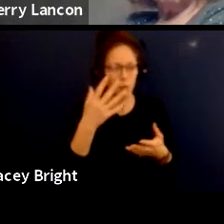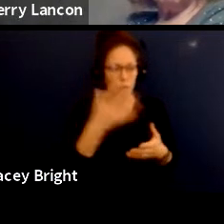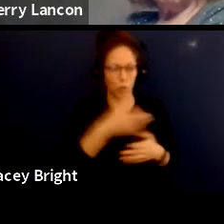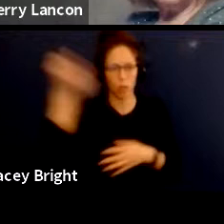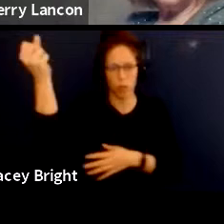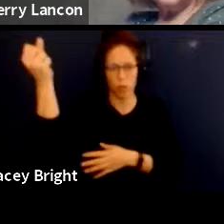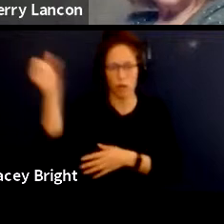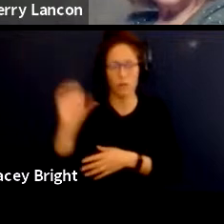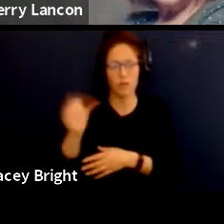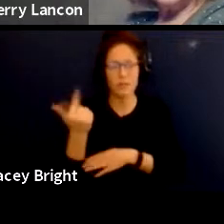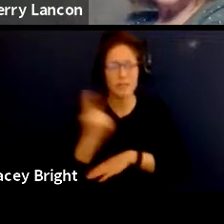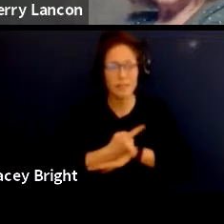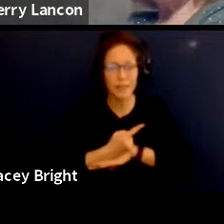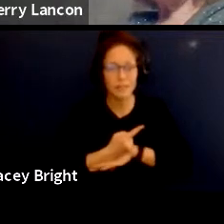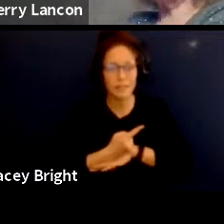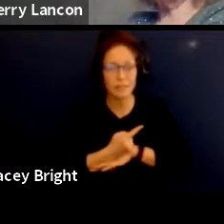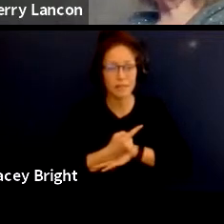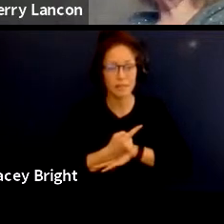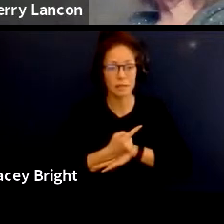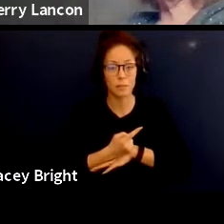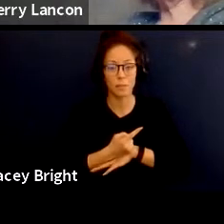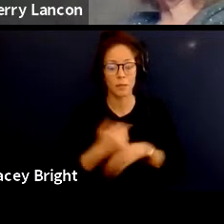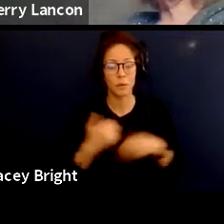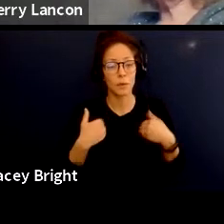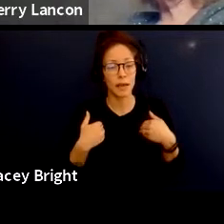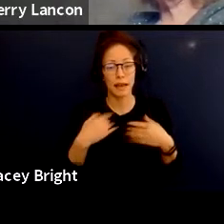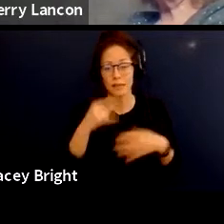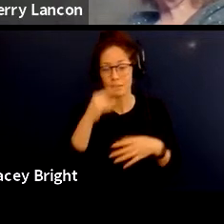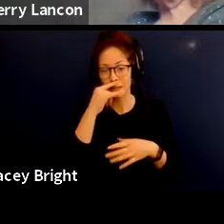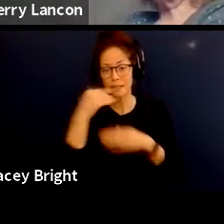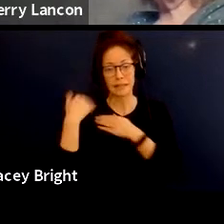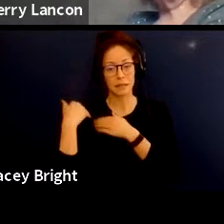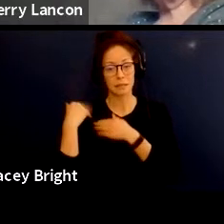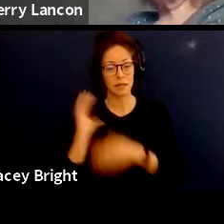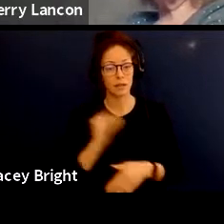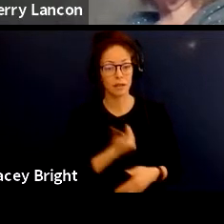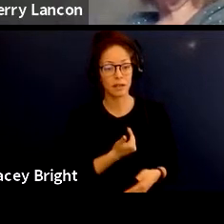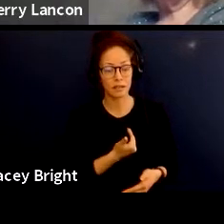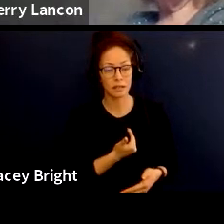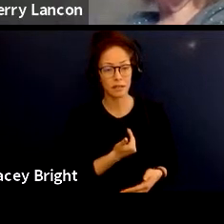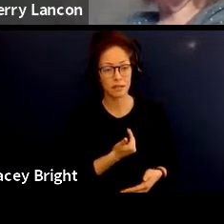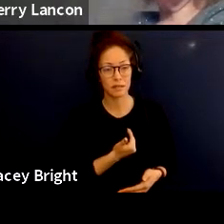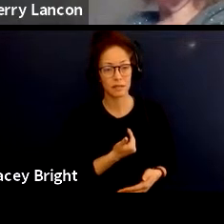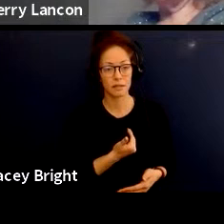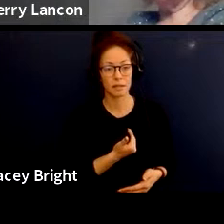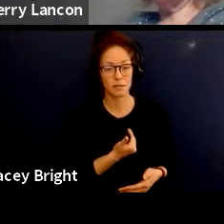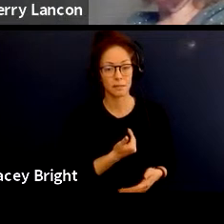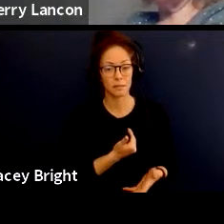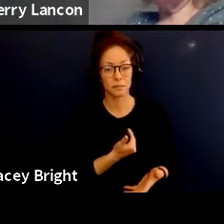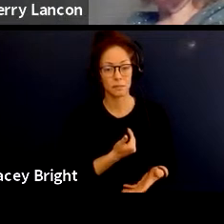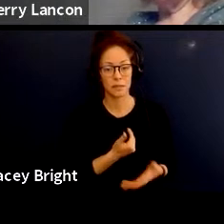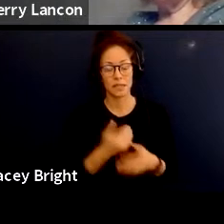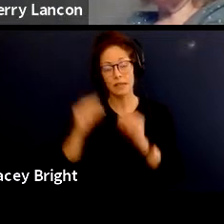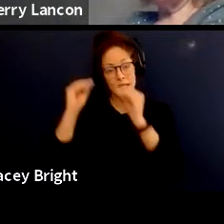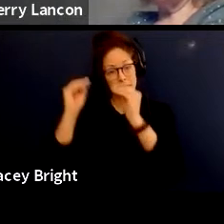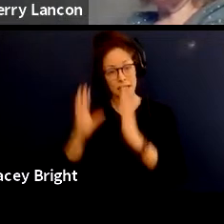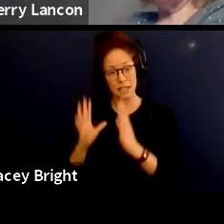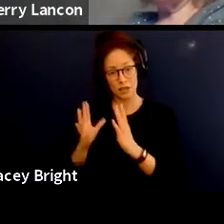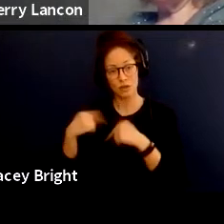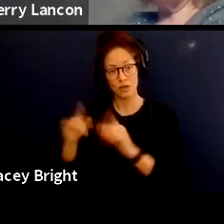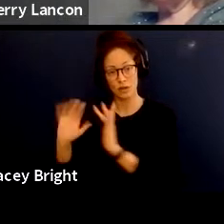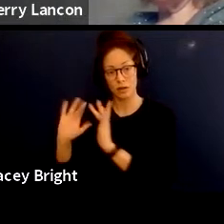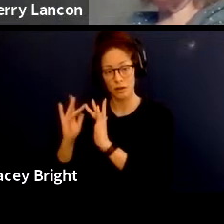at a time. We have kids that rely on us. We have teachers during distance learning who were